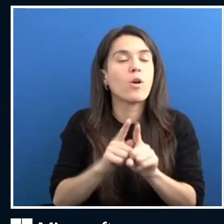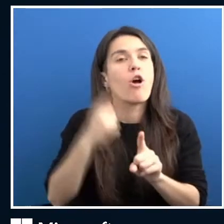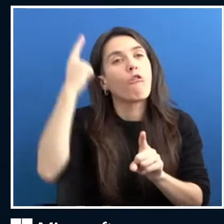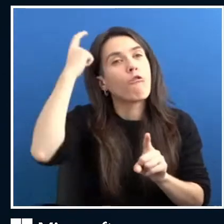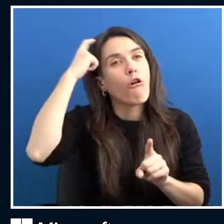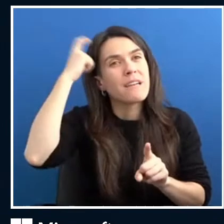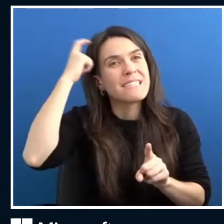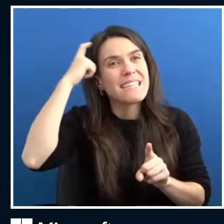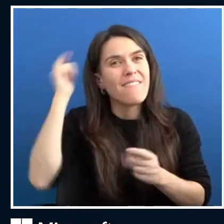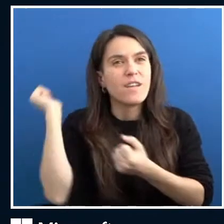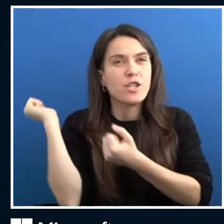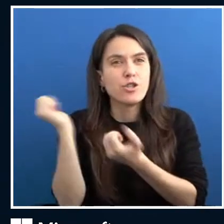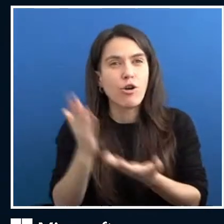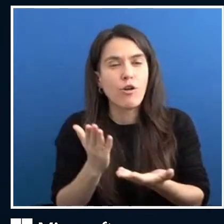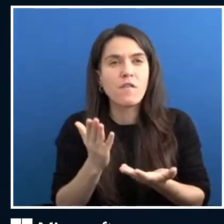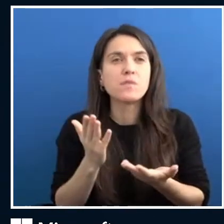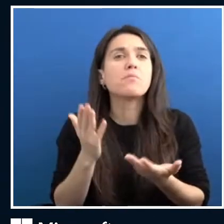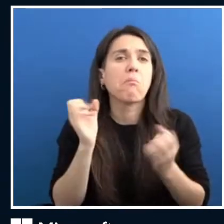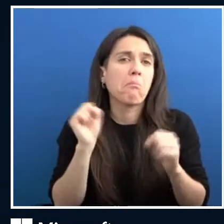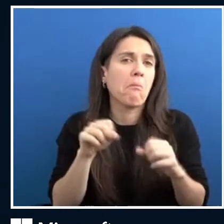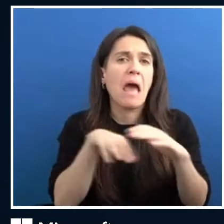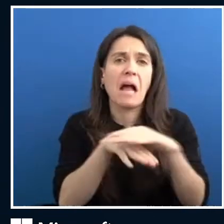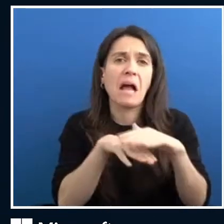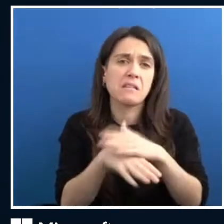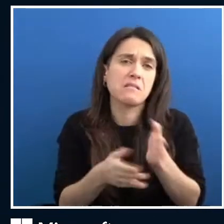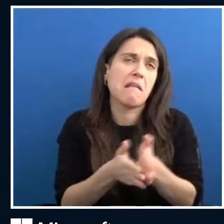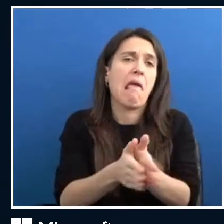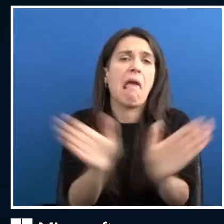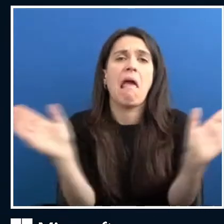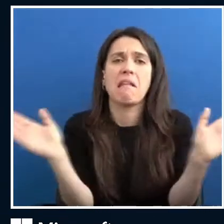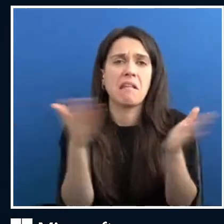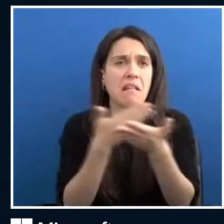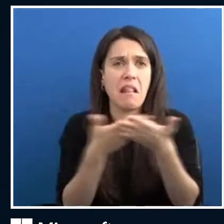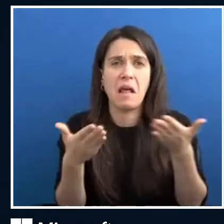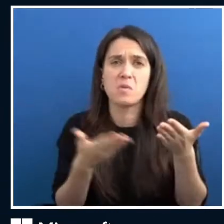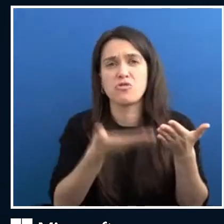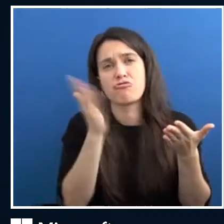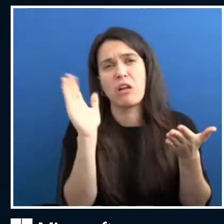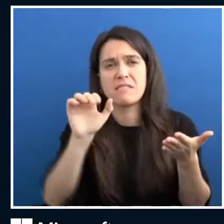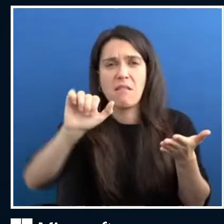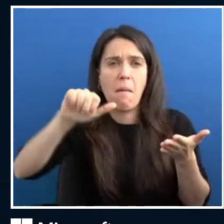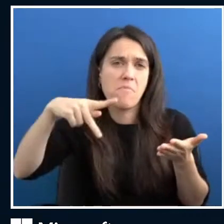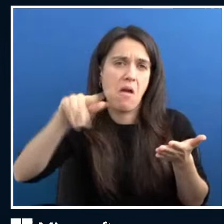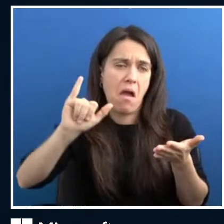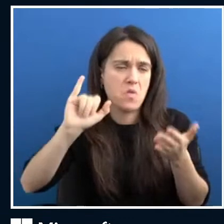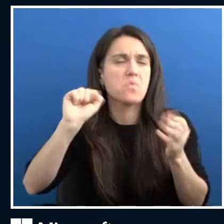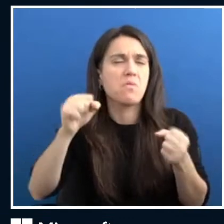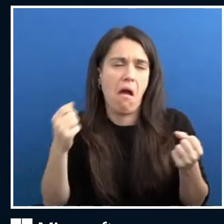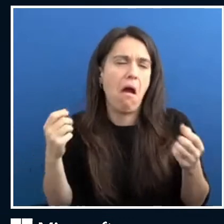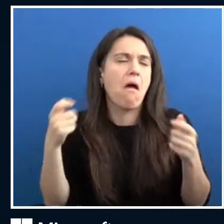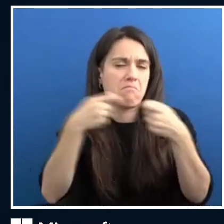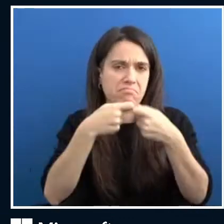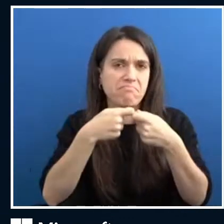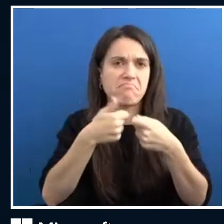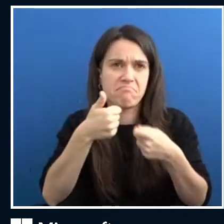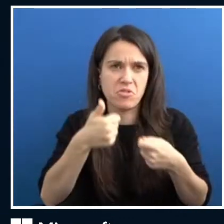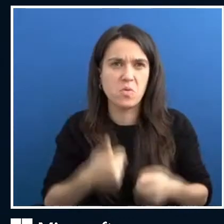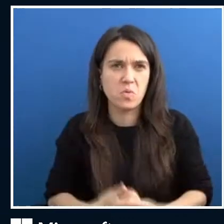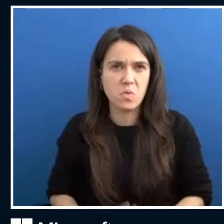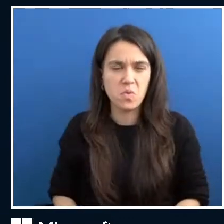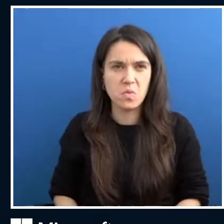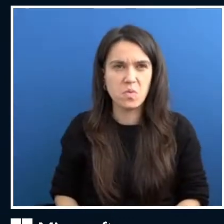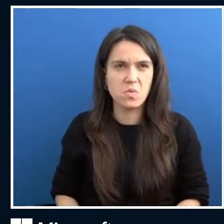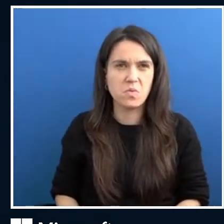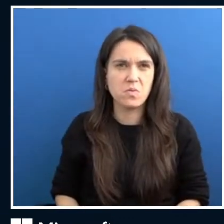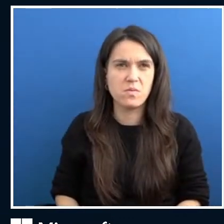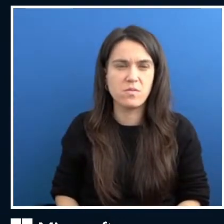are accessible from any language. It's just the REST API which you can call, right? So like for creation of the bot,